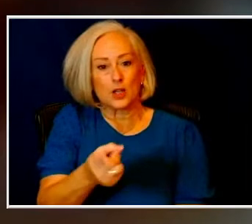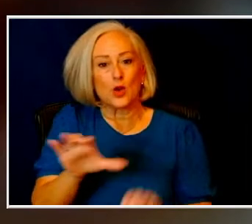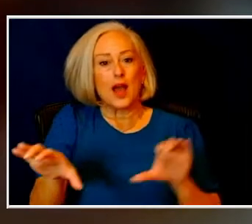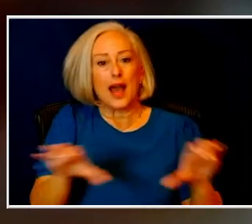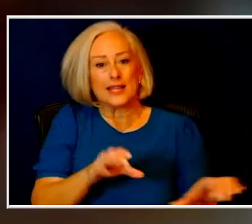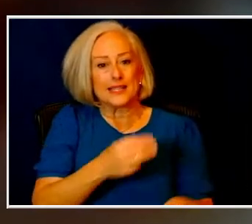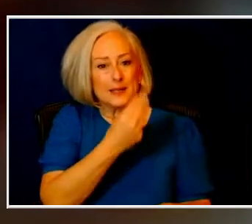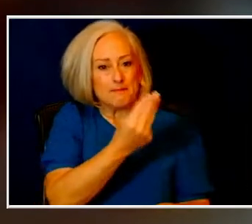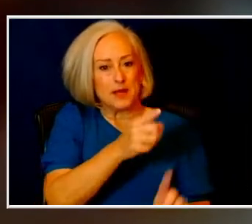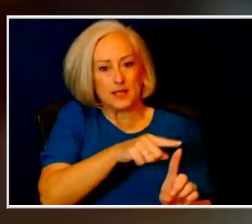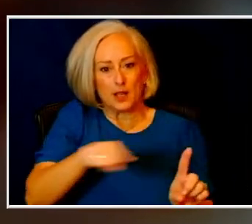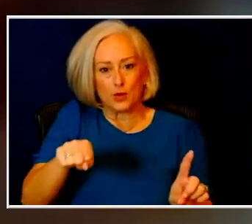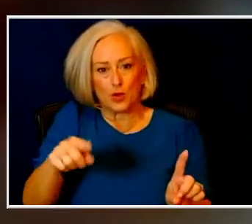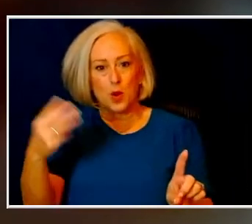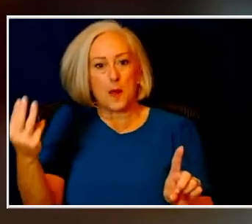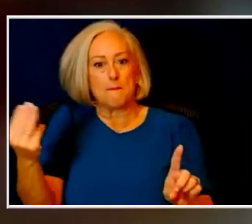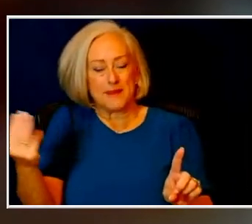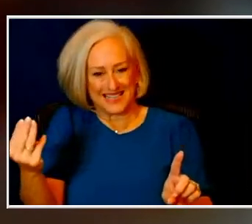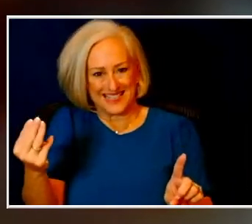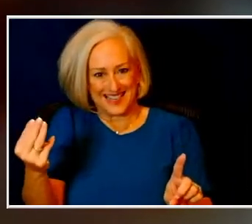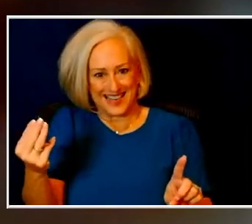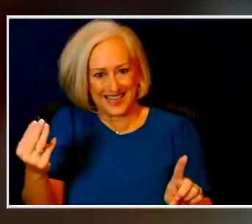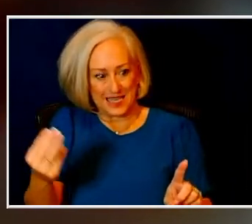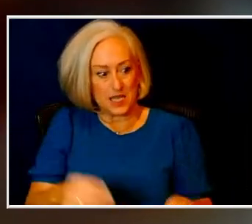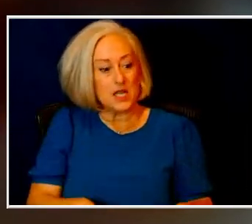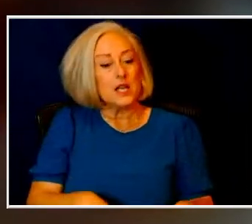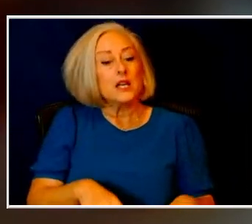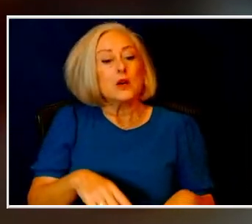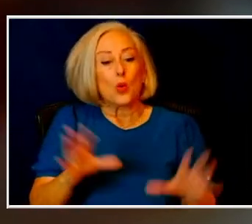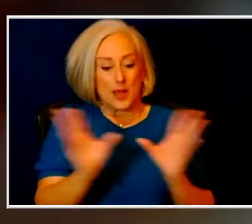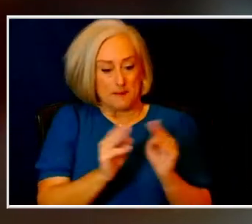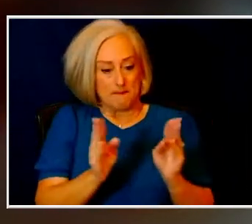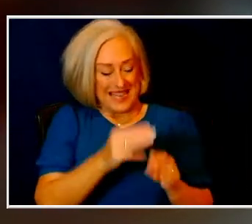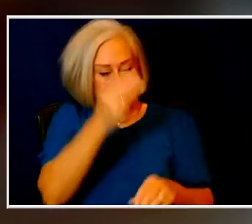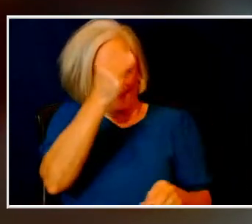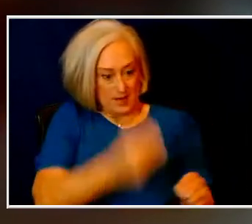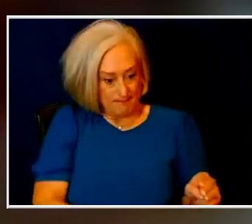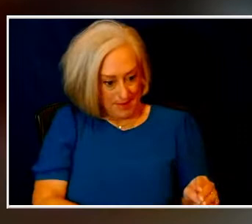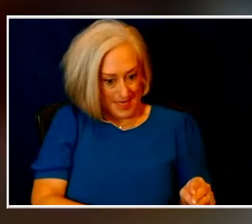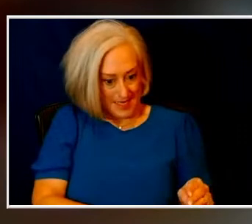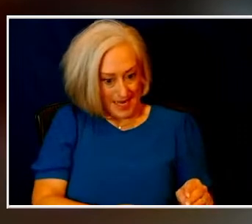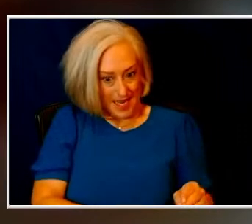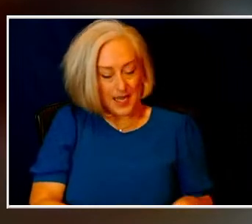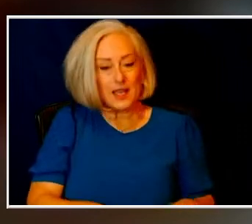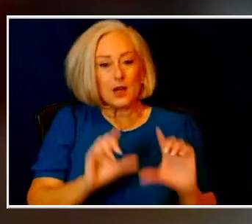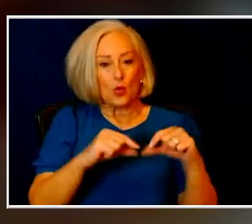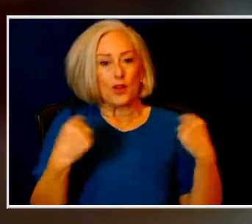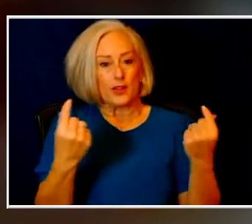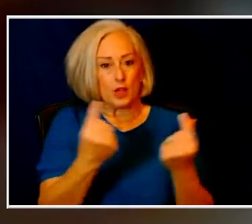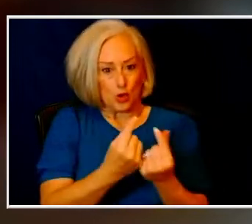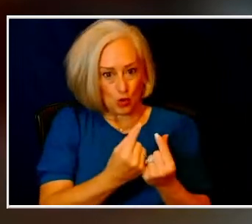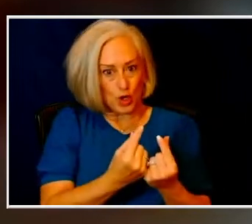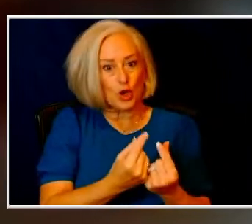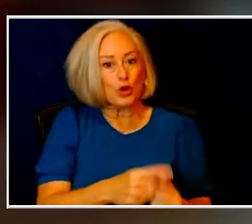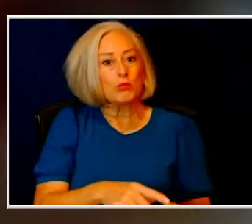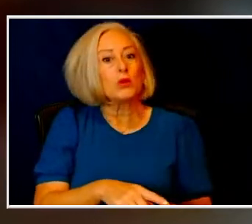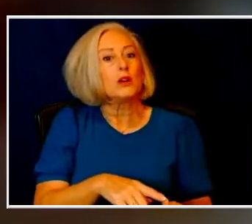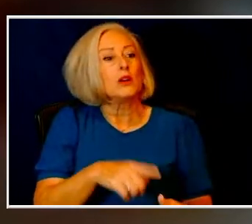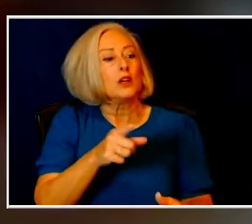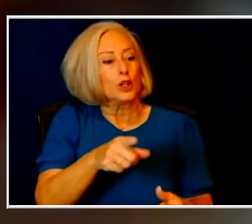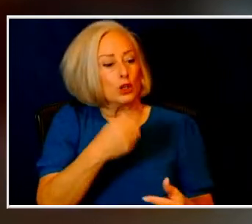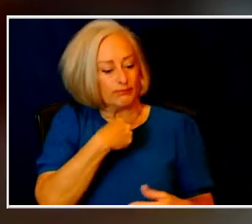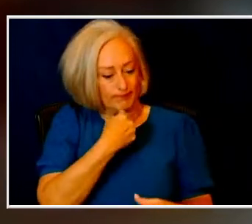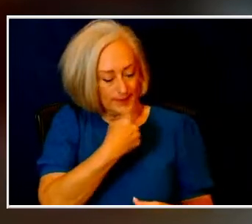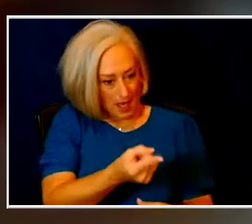group meetings were on Monday, and we had weigh-in on Monday, and we had to fess up what we ate. I mean, if you ate a hot dog, you fessed up. I ate a hot